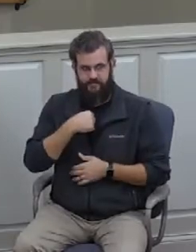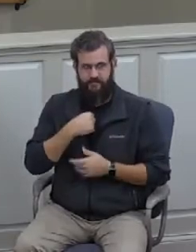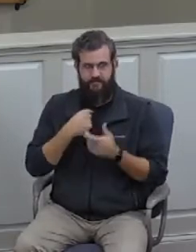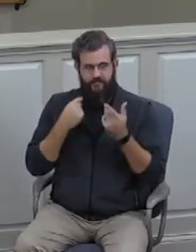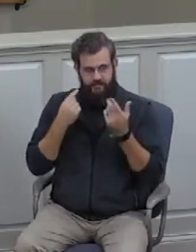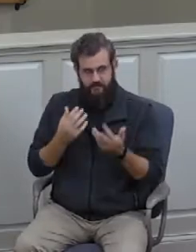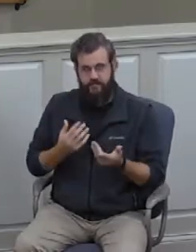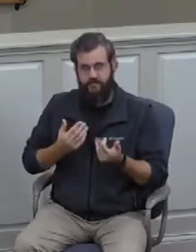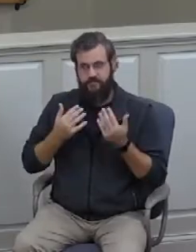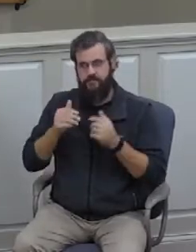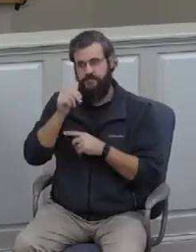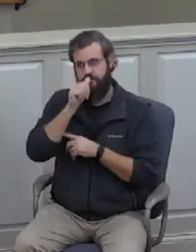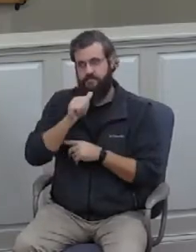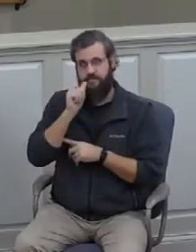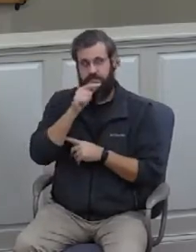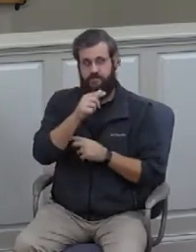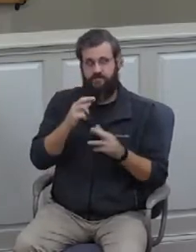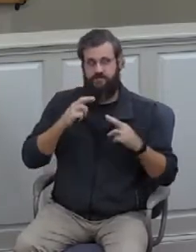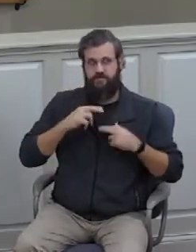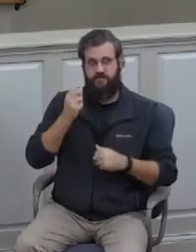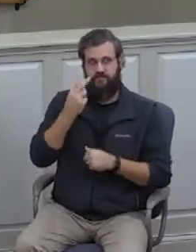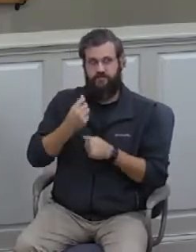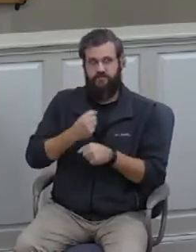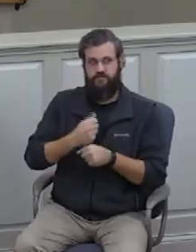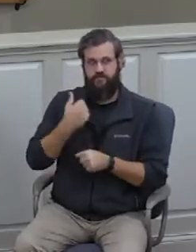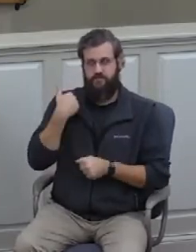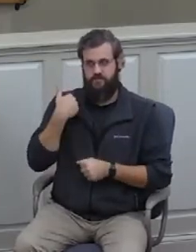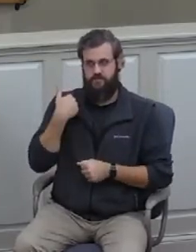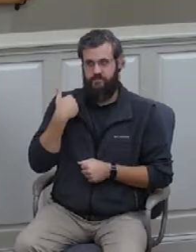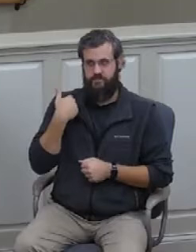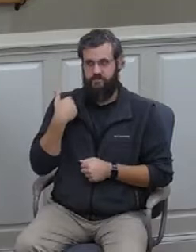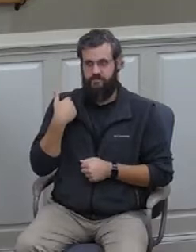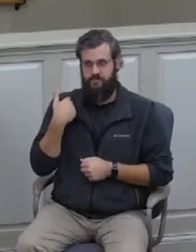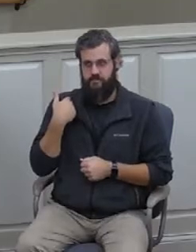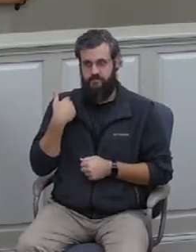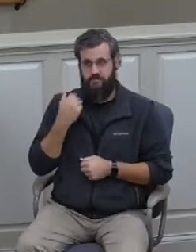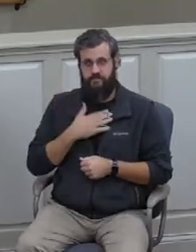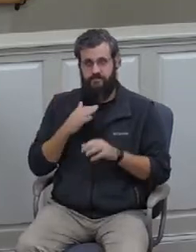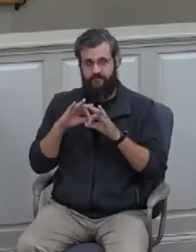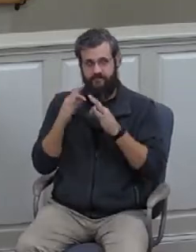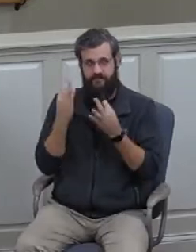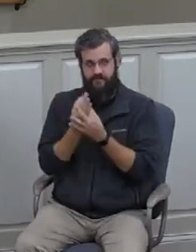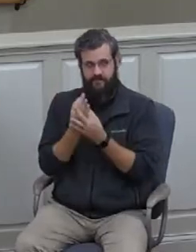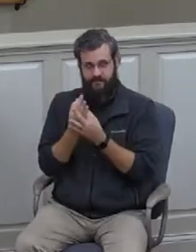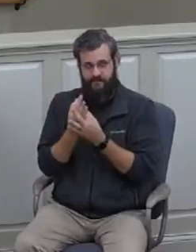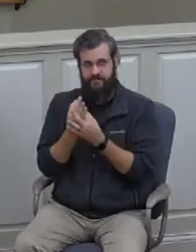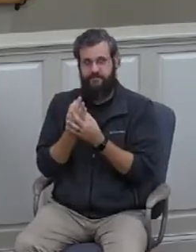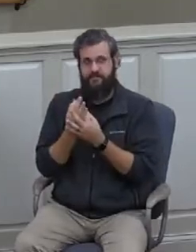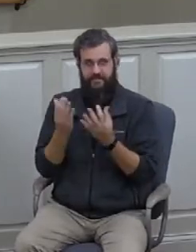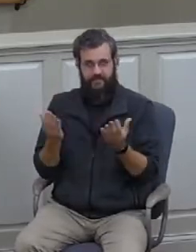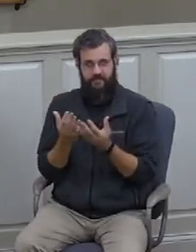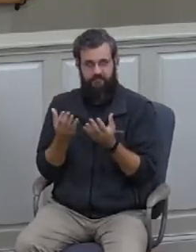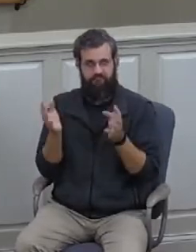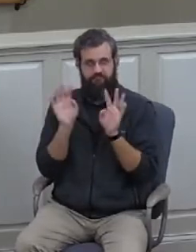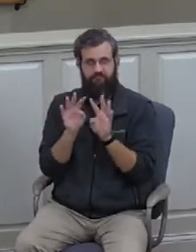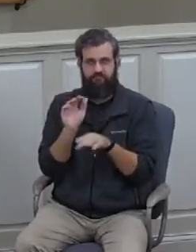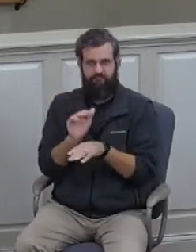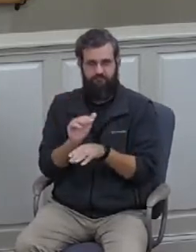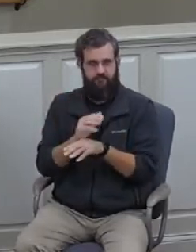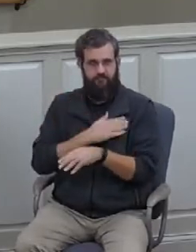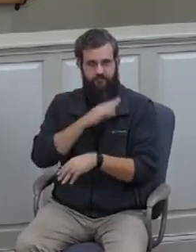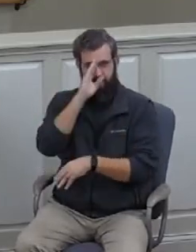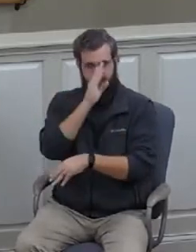waited patiently. He retired 12 years ago. And my family that's here tonight, my